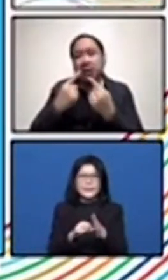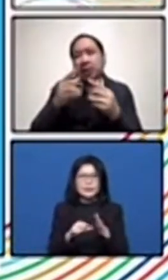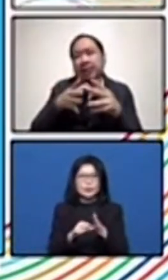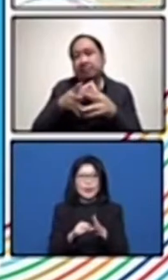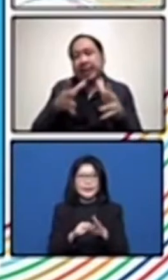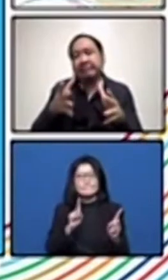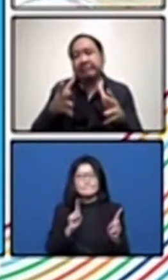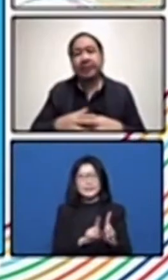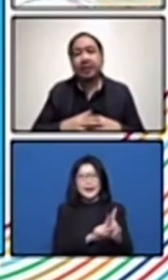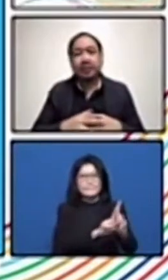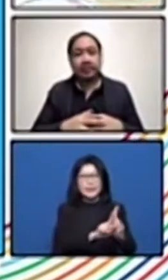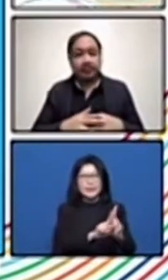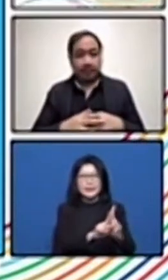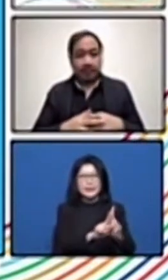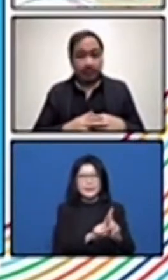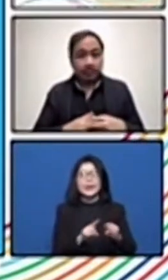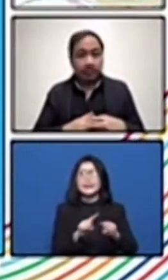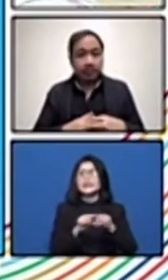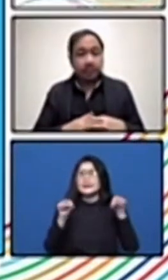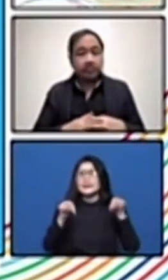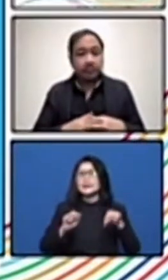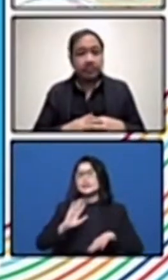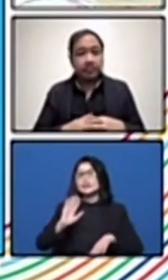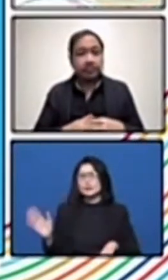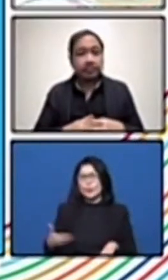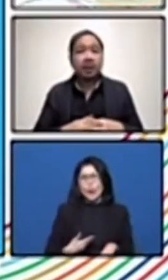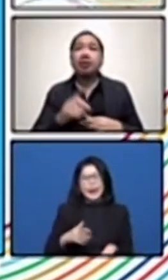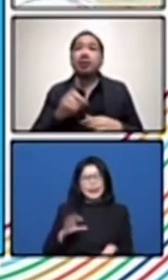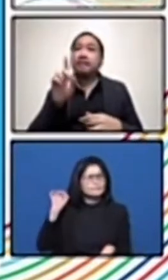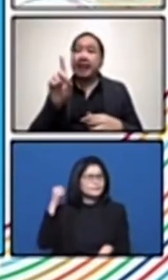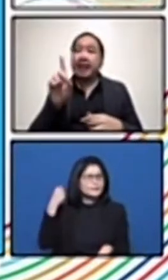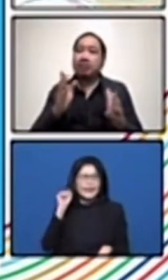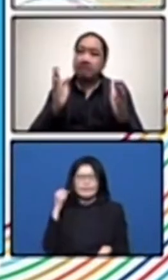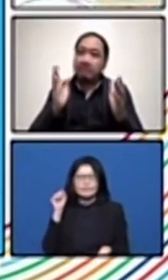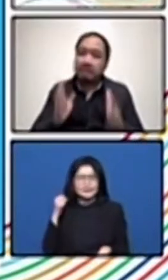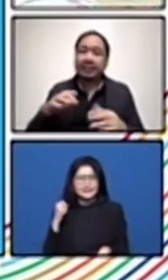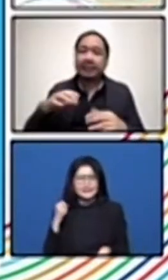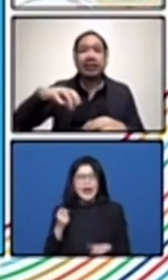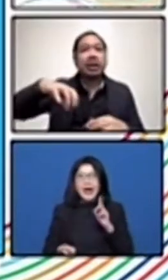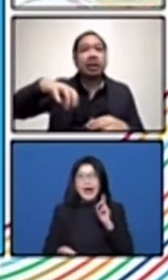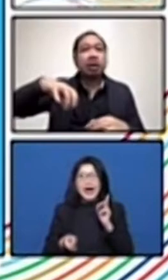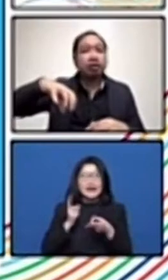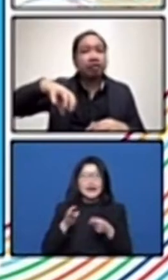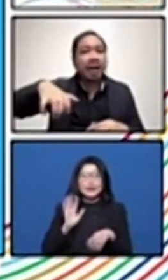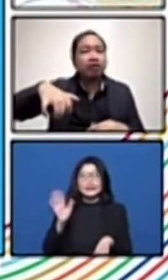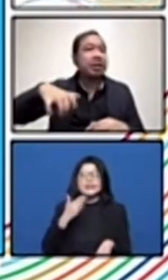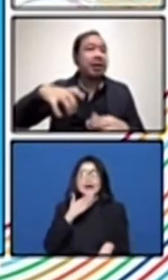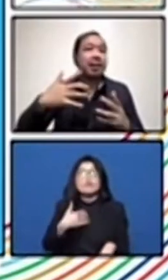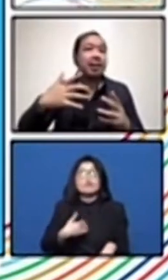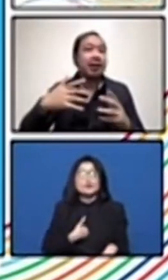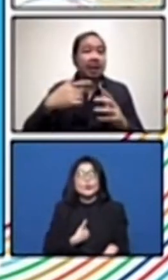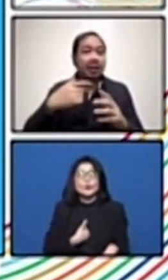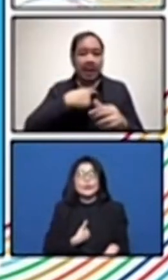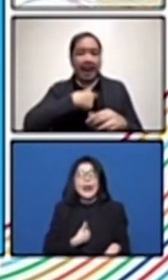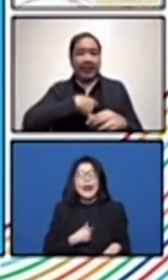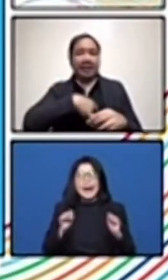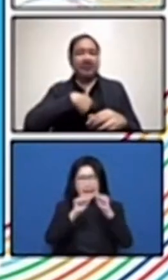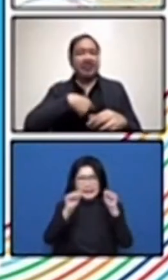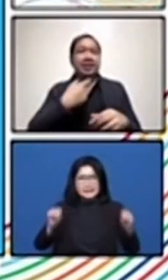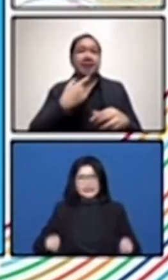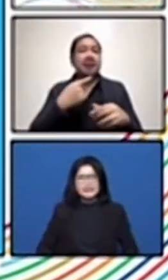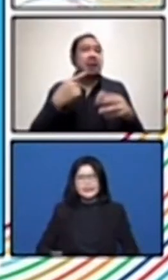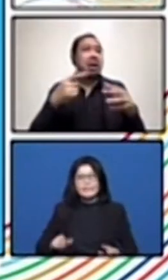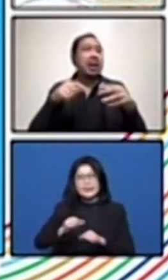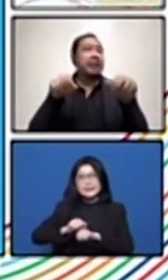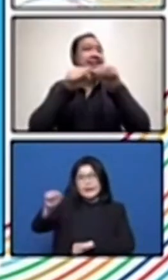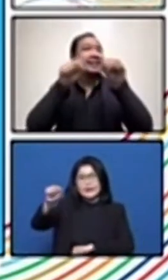of this can be done if there is not a good National disability identification and certification mechanism and here I have to